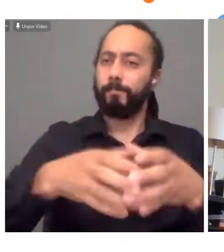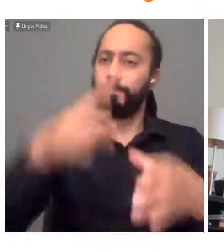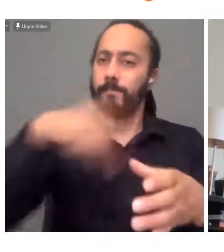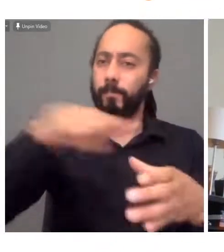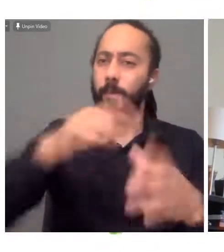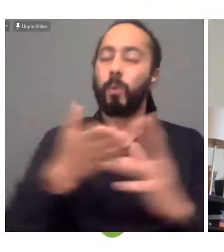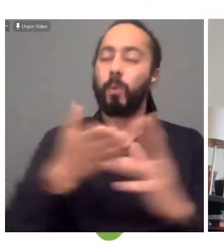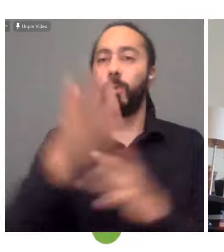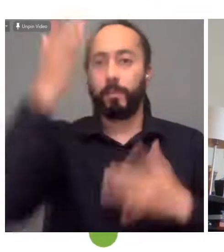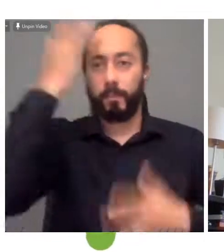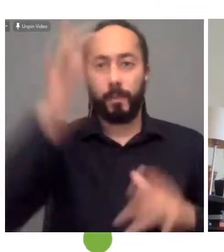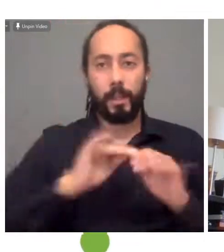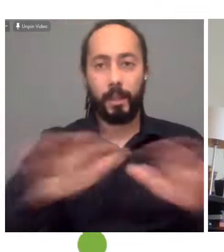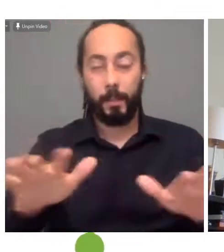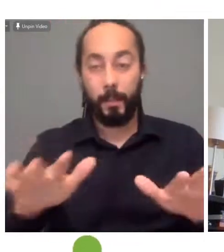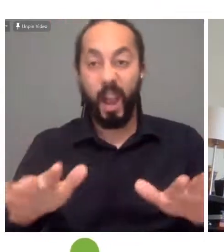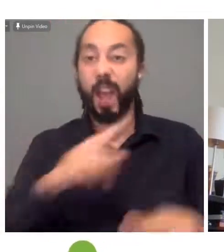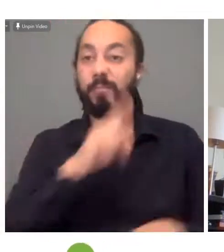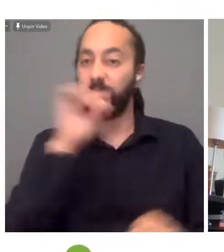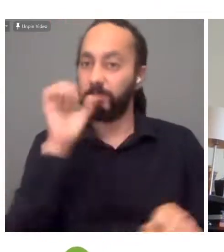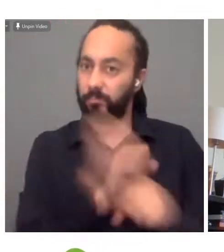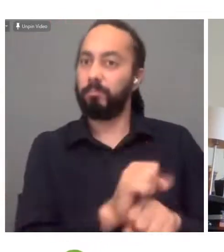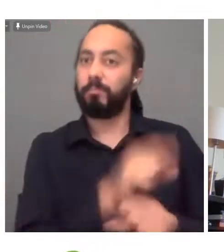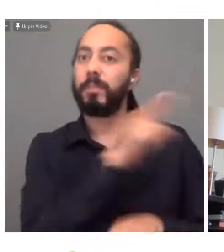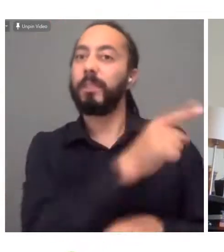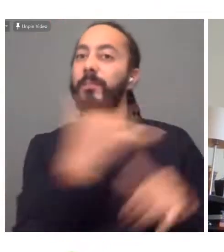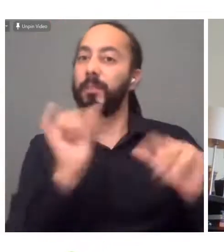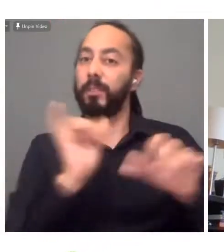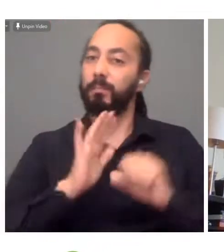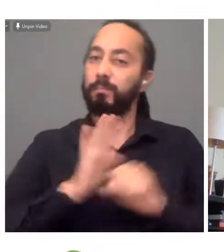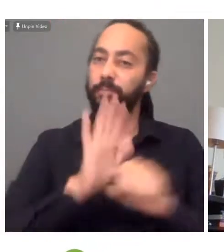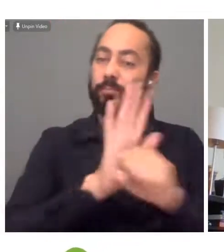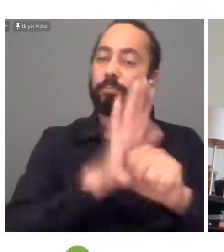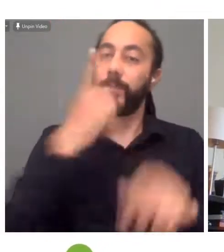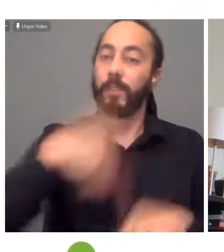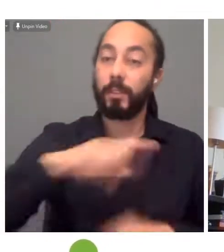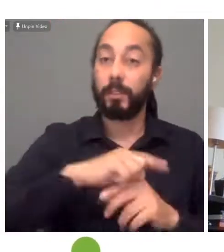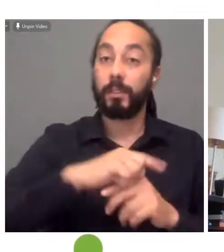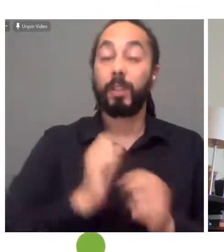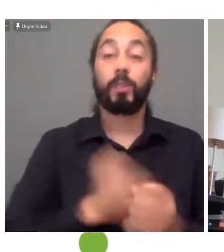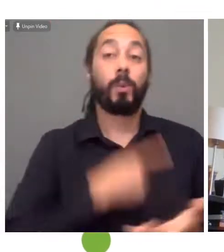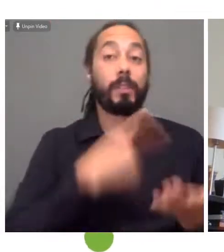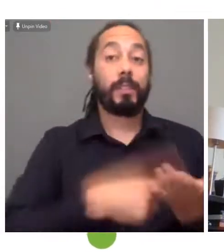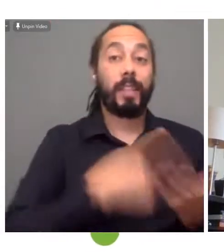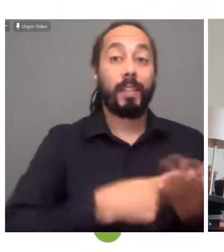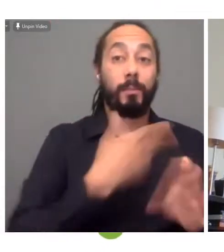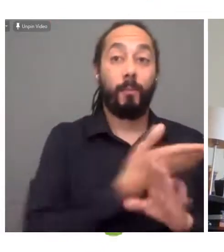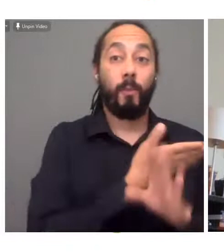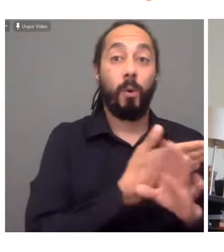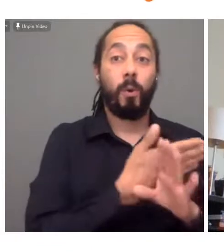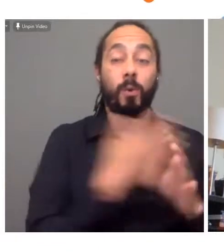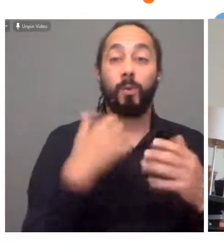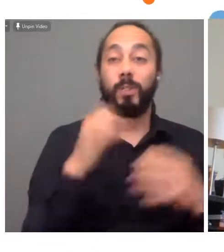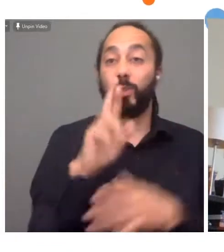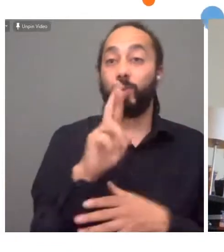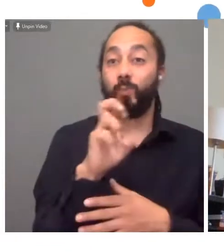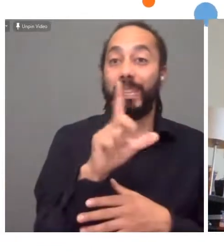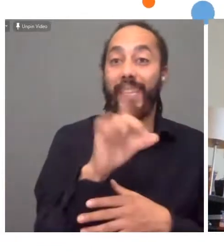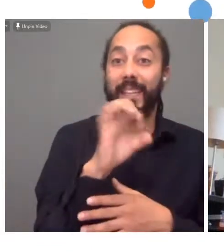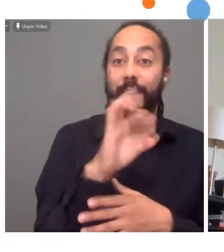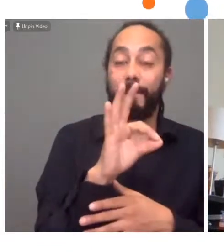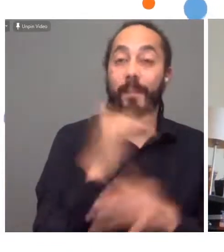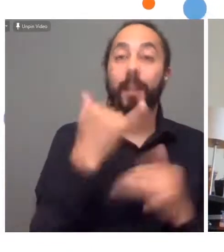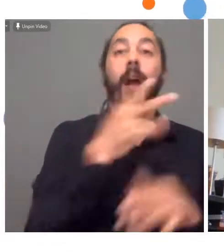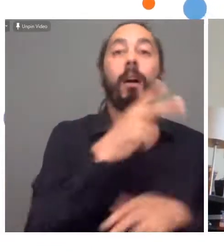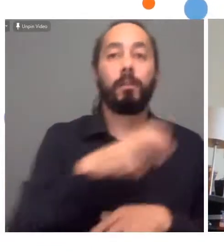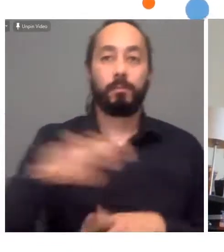very pleased that we are now moving the conversation from one of relief to one of recovery for the arts and culture sector. As this is